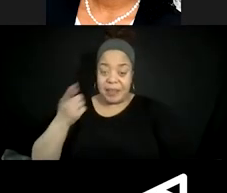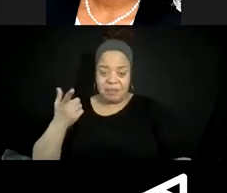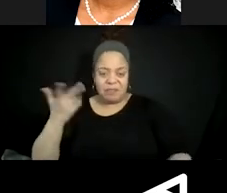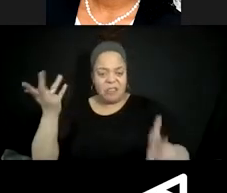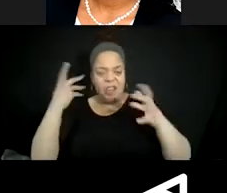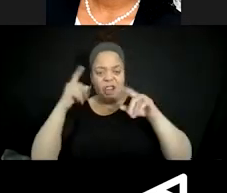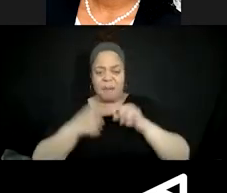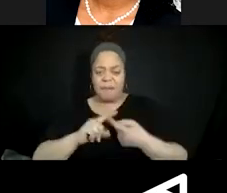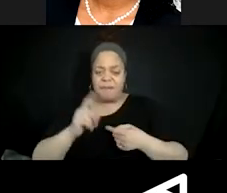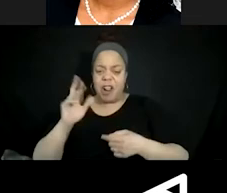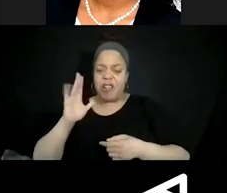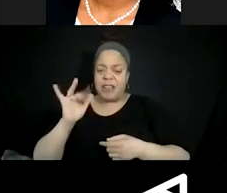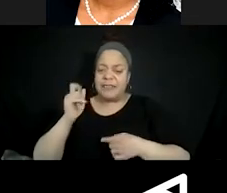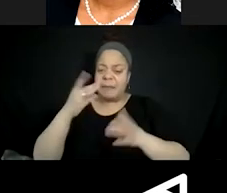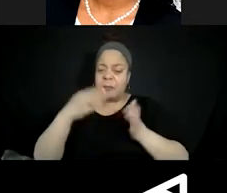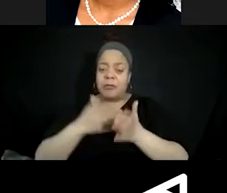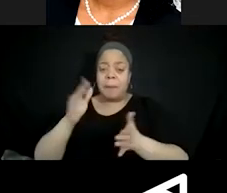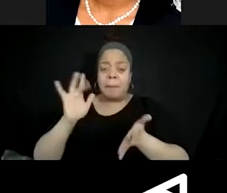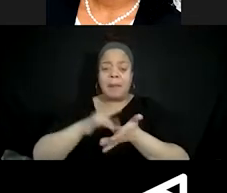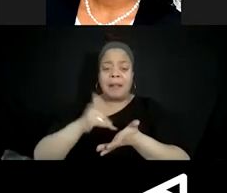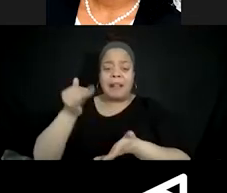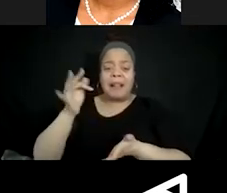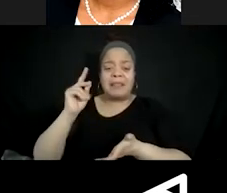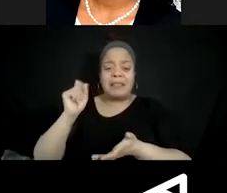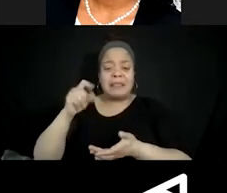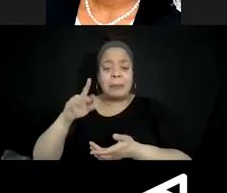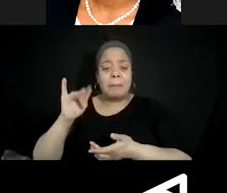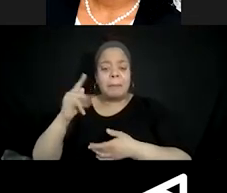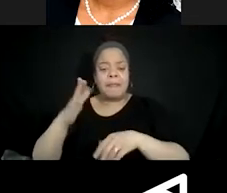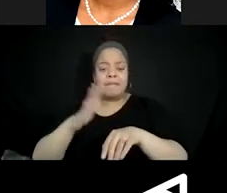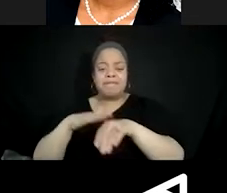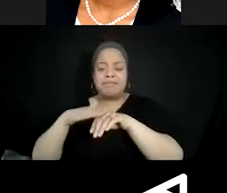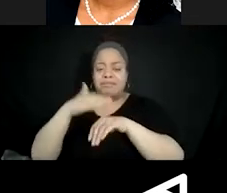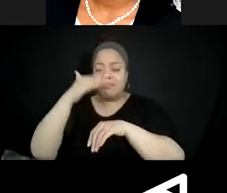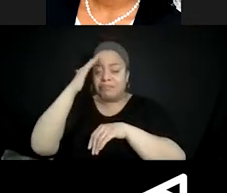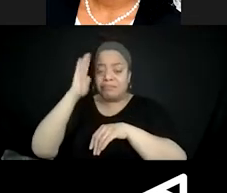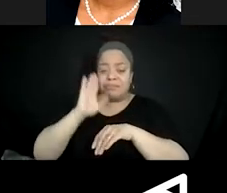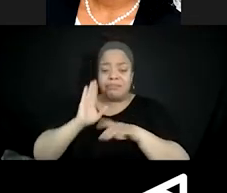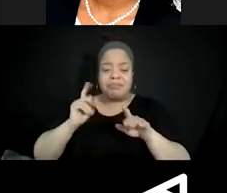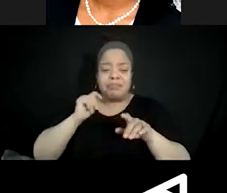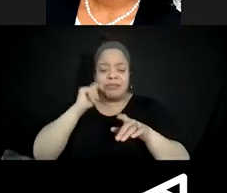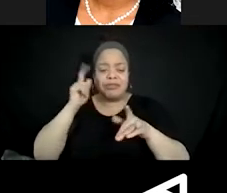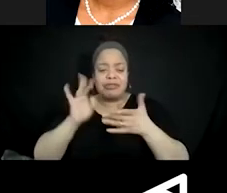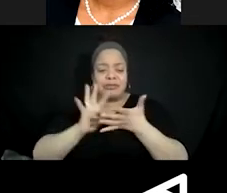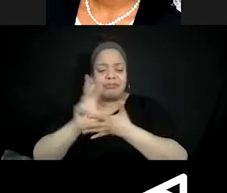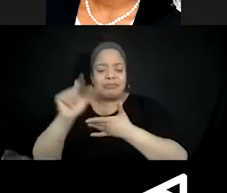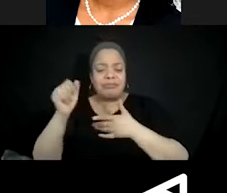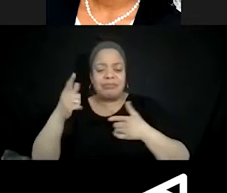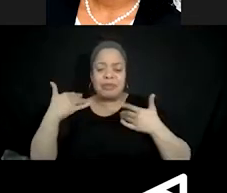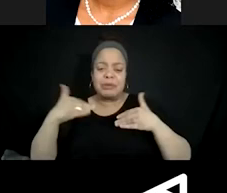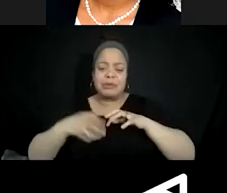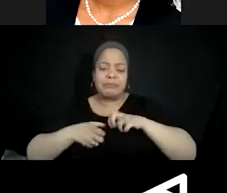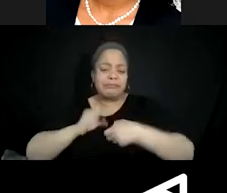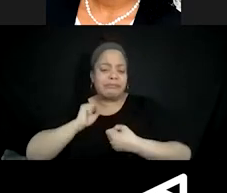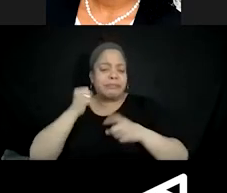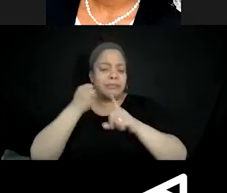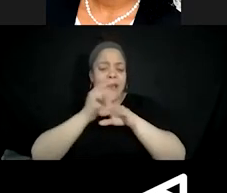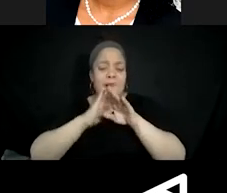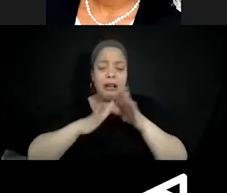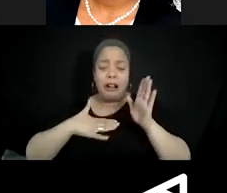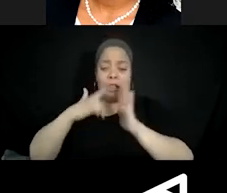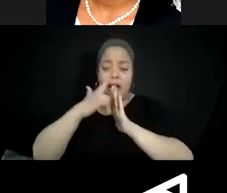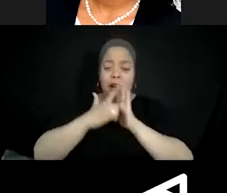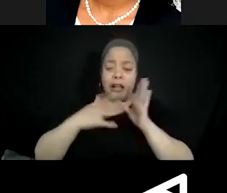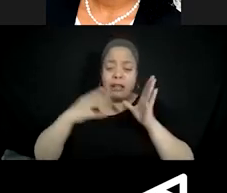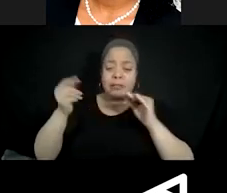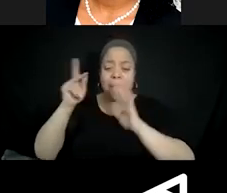myth warned of Black and brown teenagers perpetrating a violent crime wave. It had a devastating impact on our laws and policies, and consequently